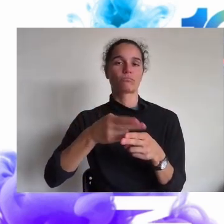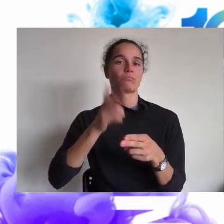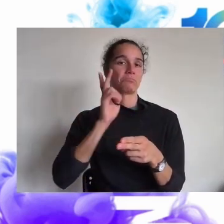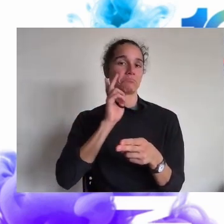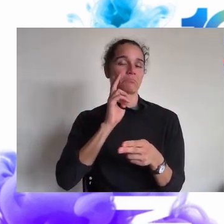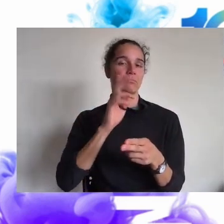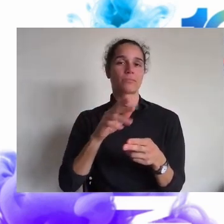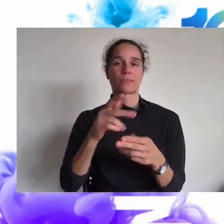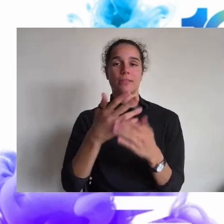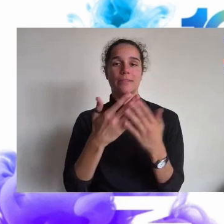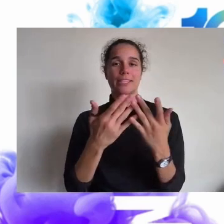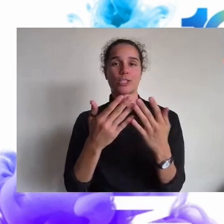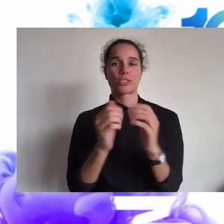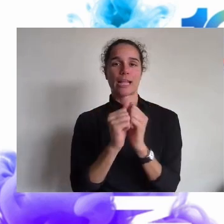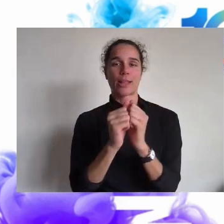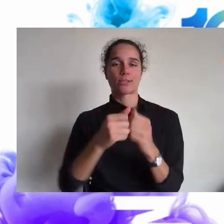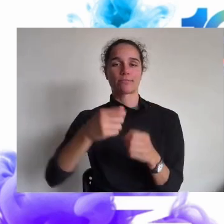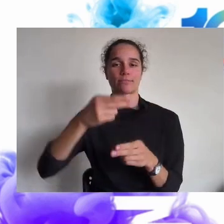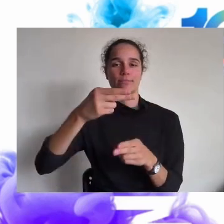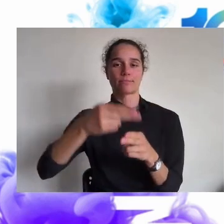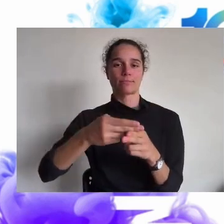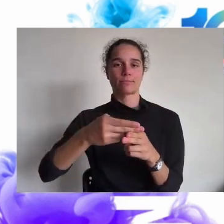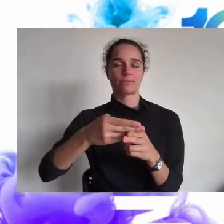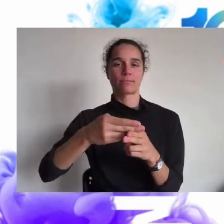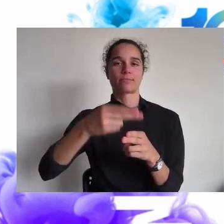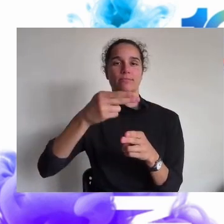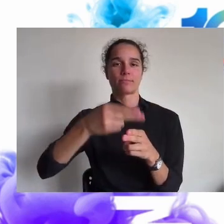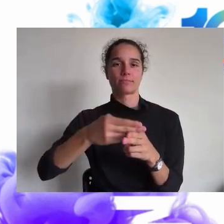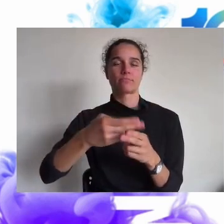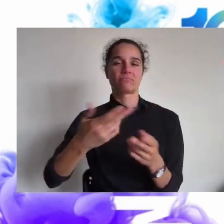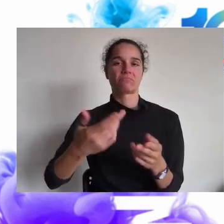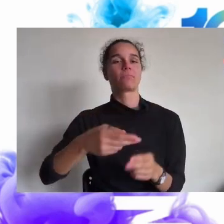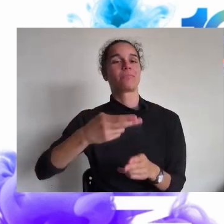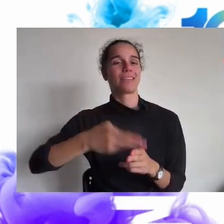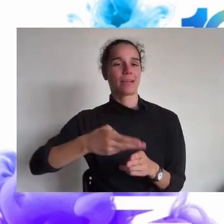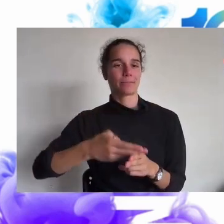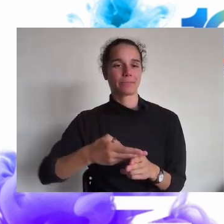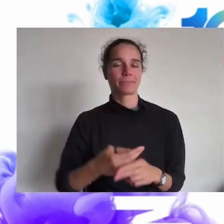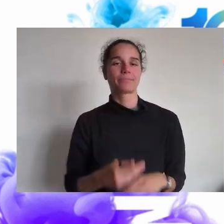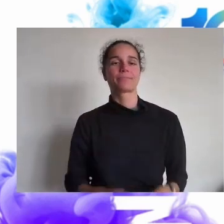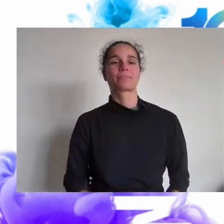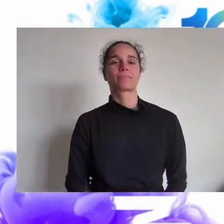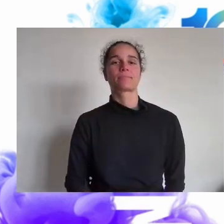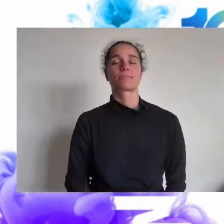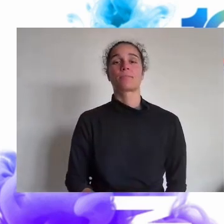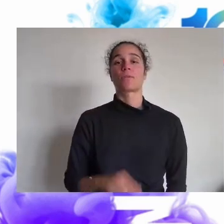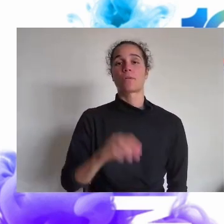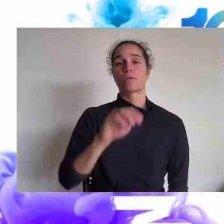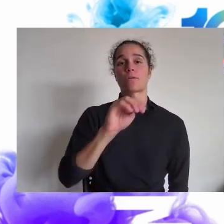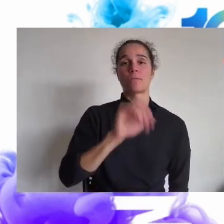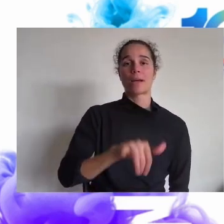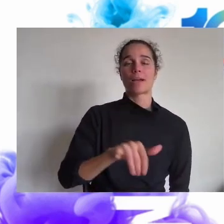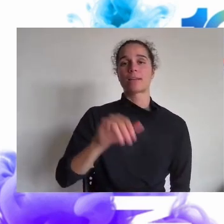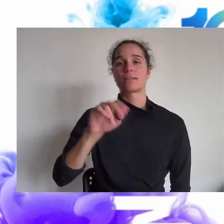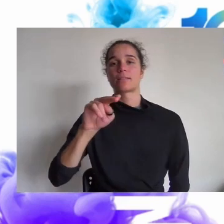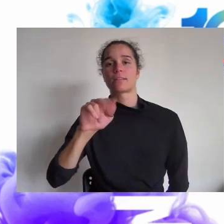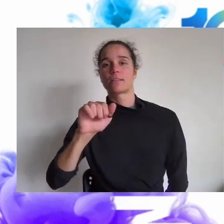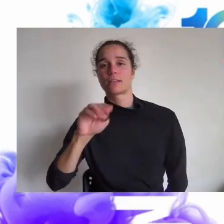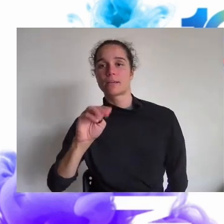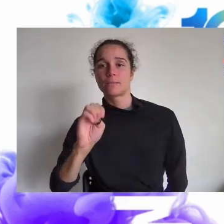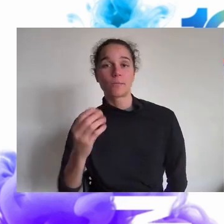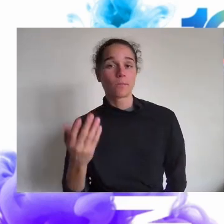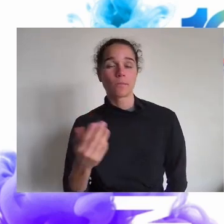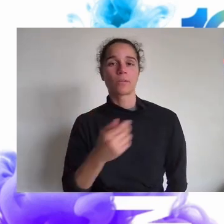together. Name. Name. My or my